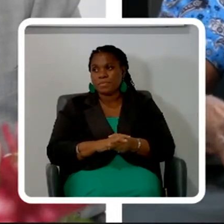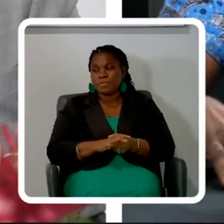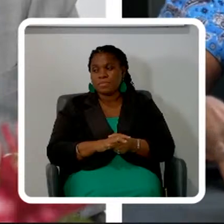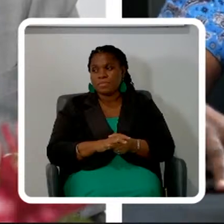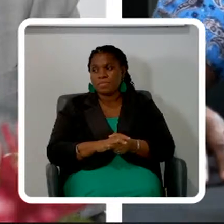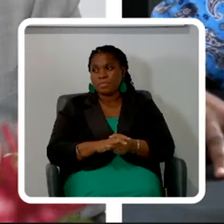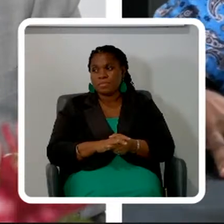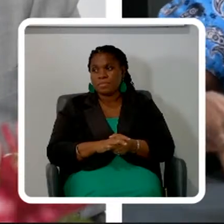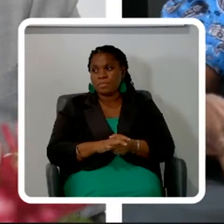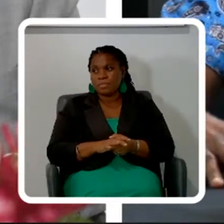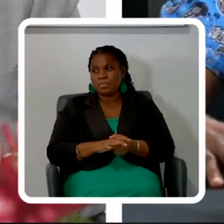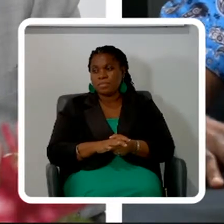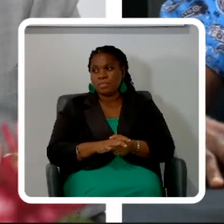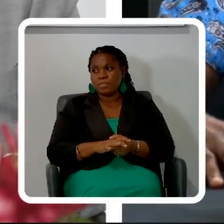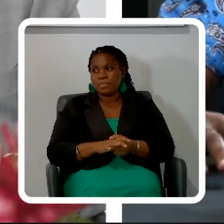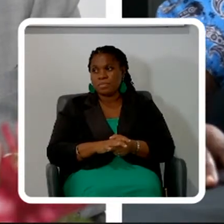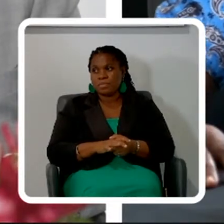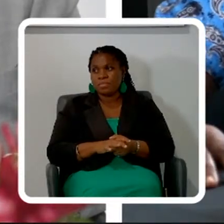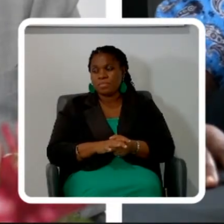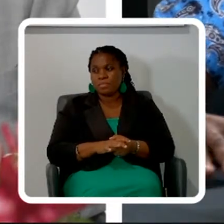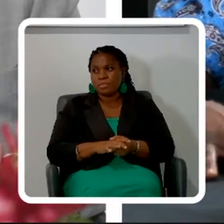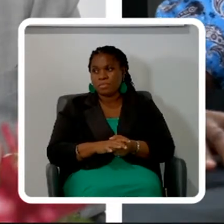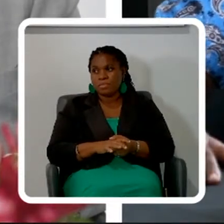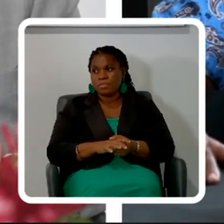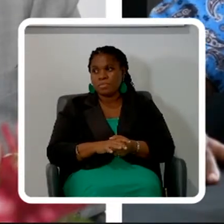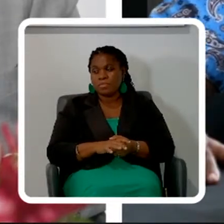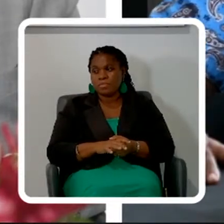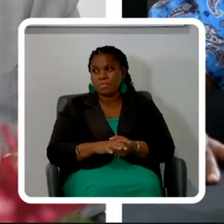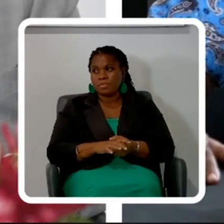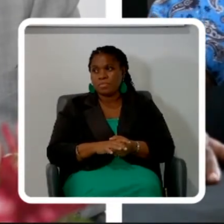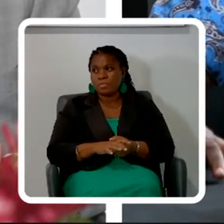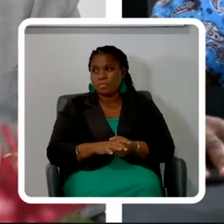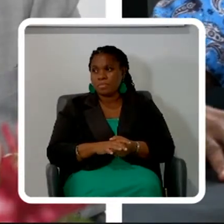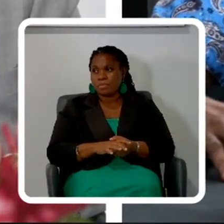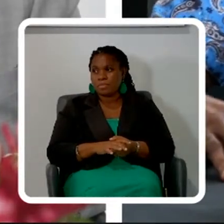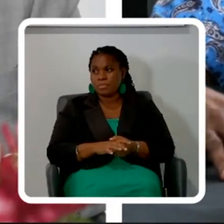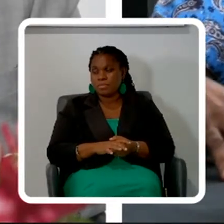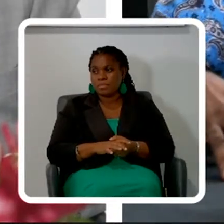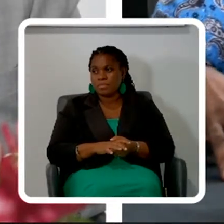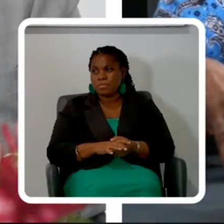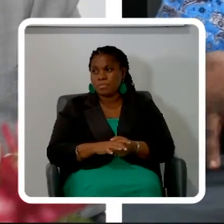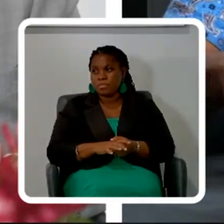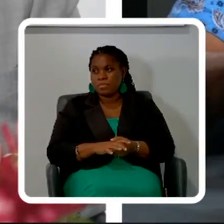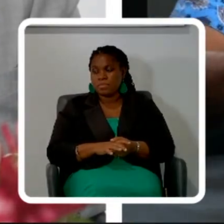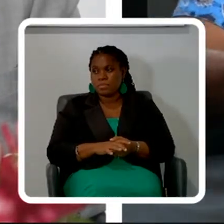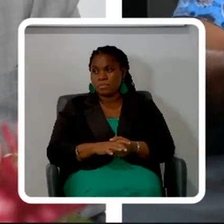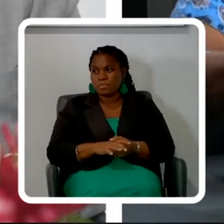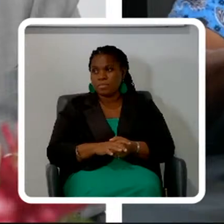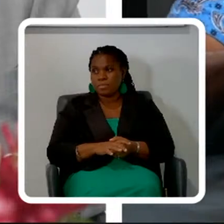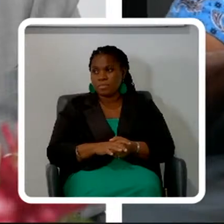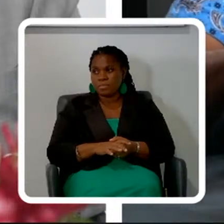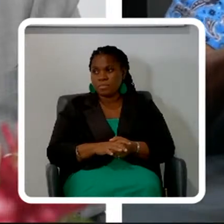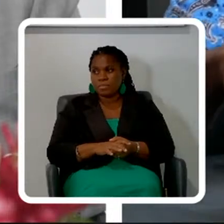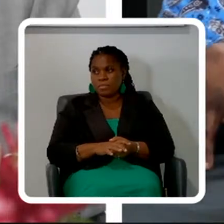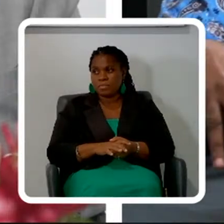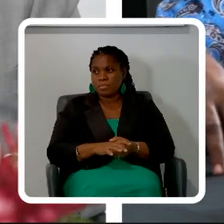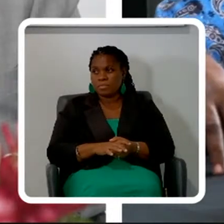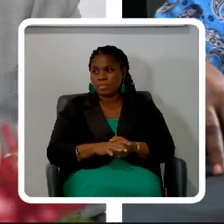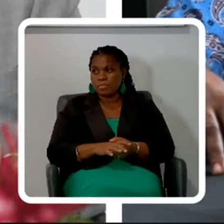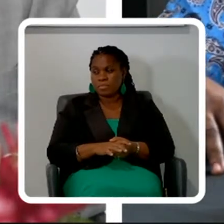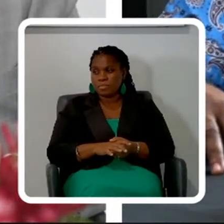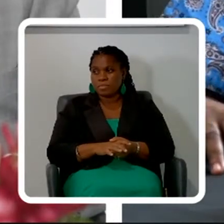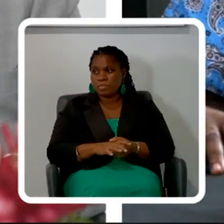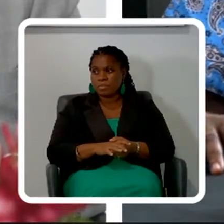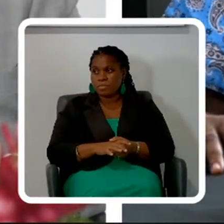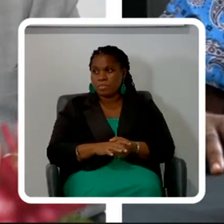our local players would have done or did not do? Or is it going to go into the international sphere and see what was